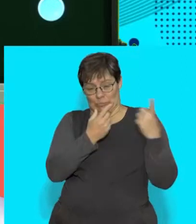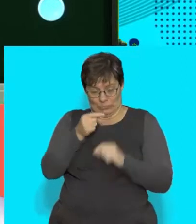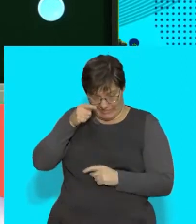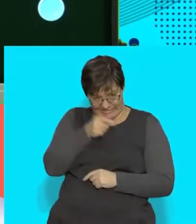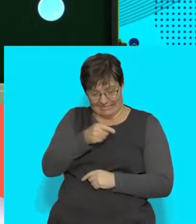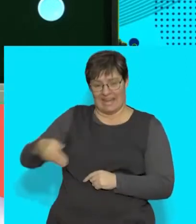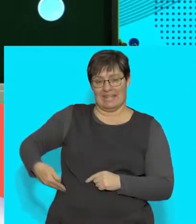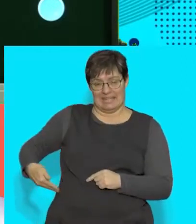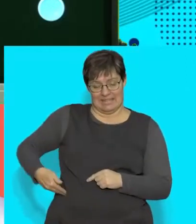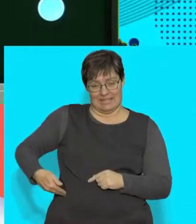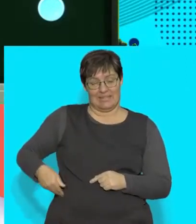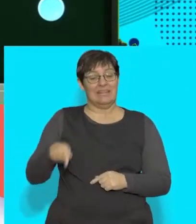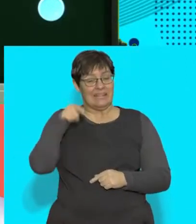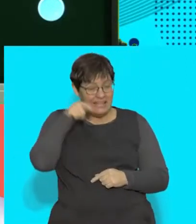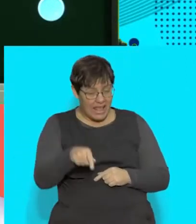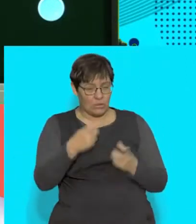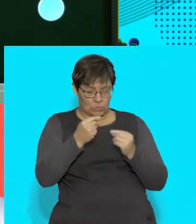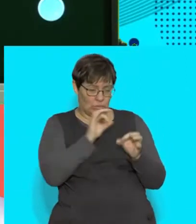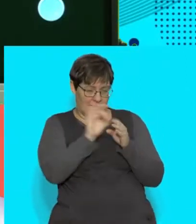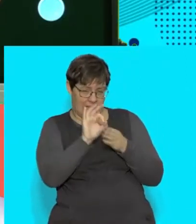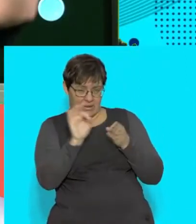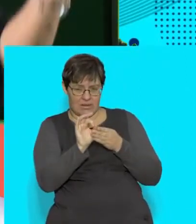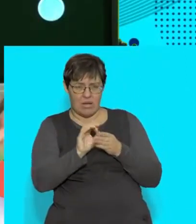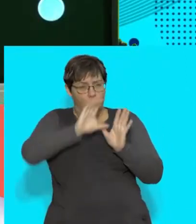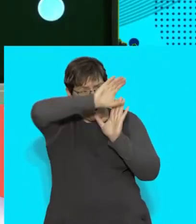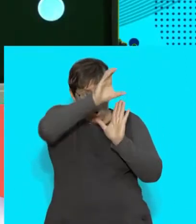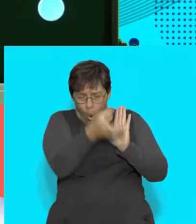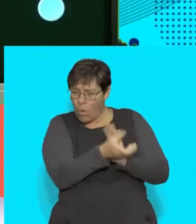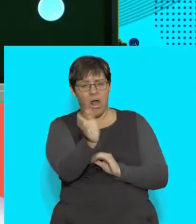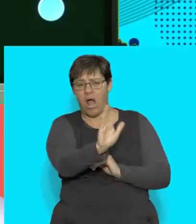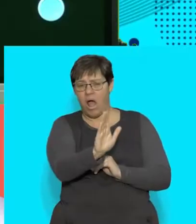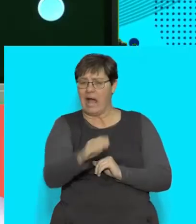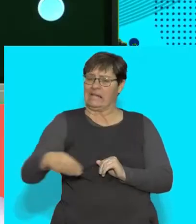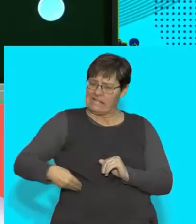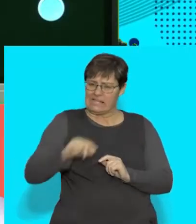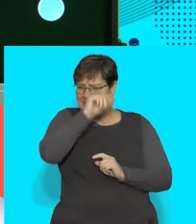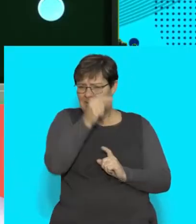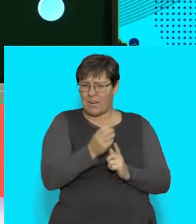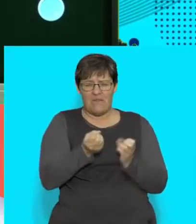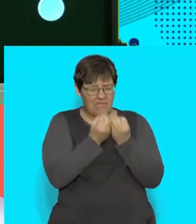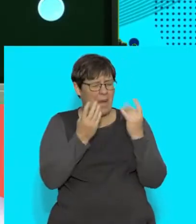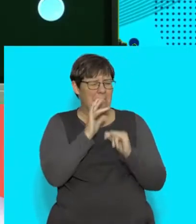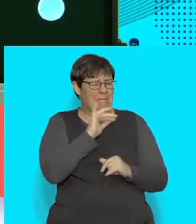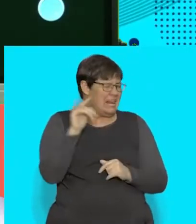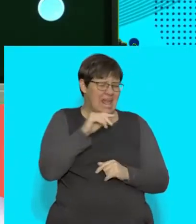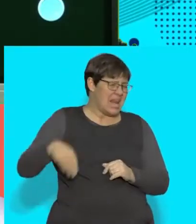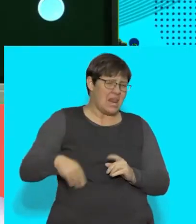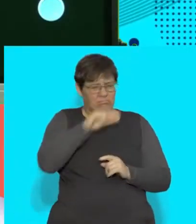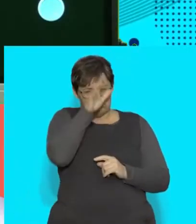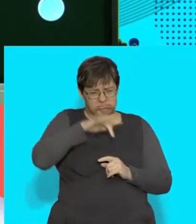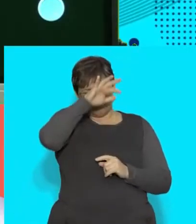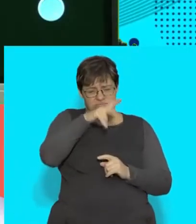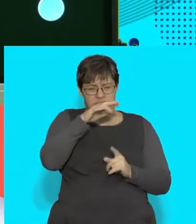The nephron does the work in the kidney, not the whole organ. So imagine you've got millions of